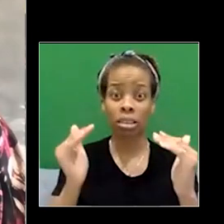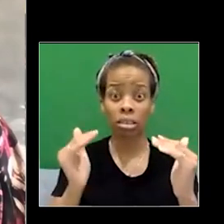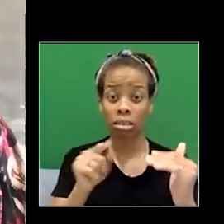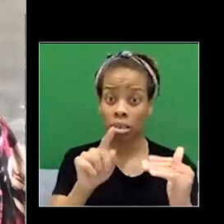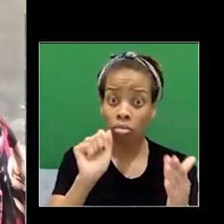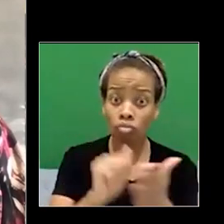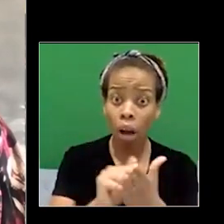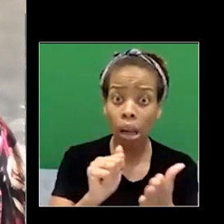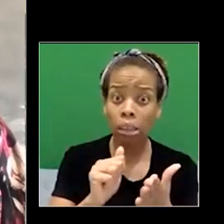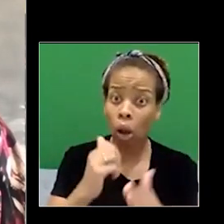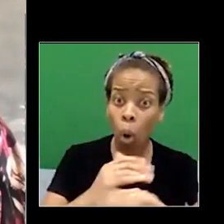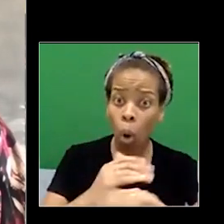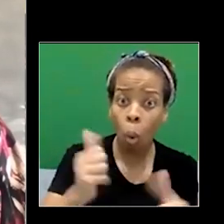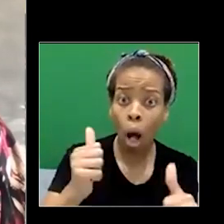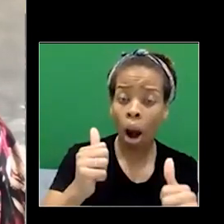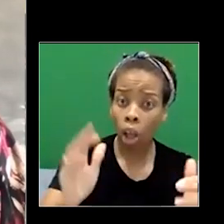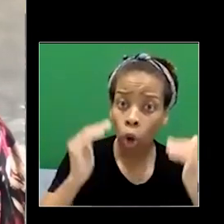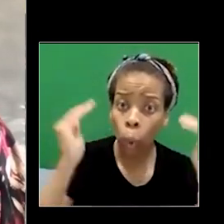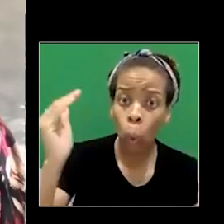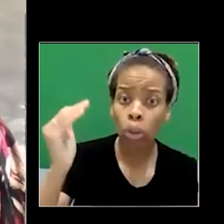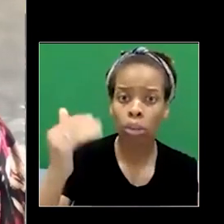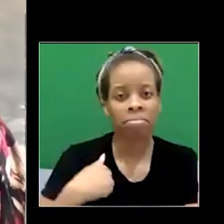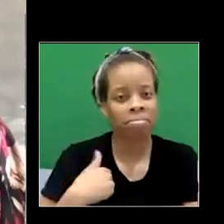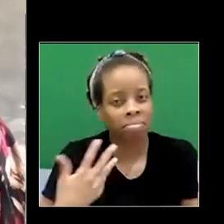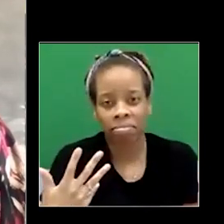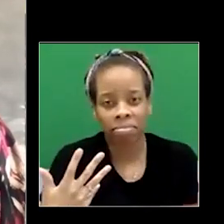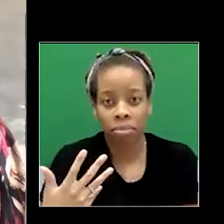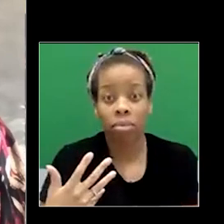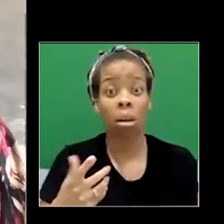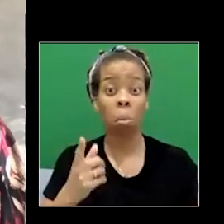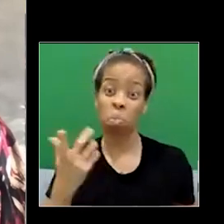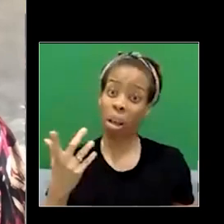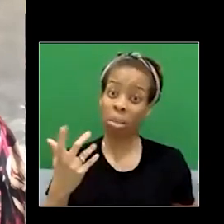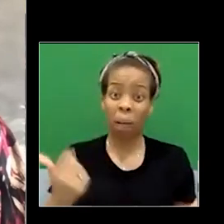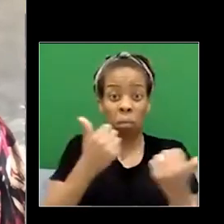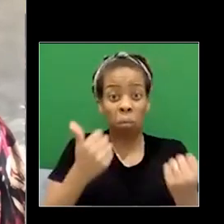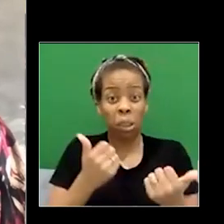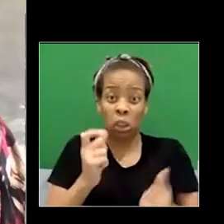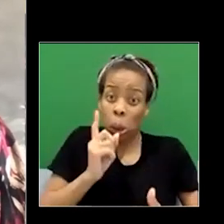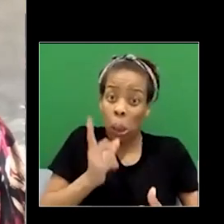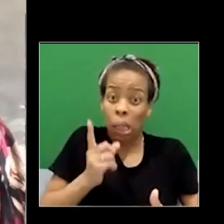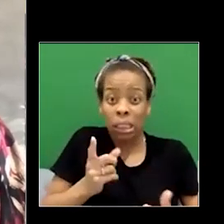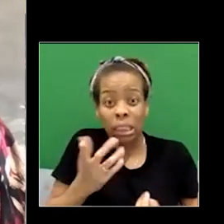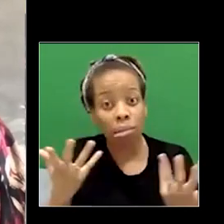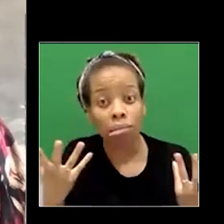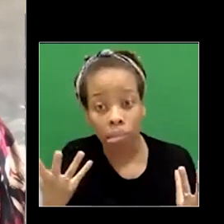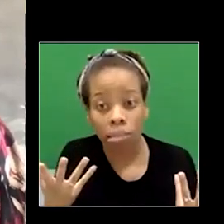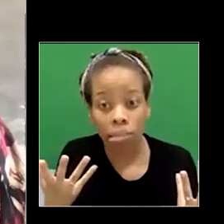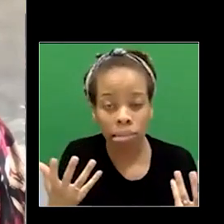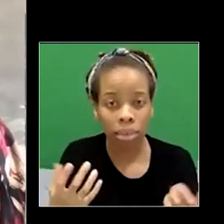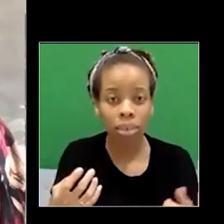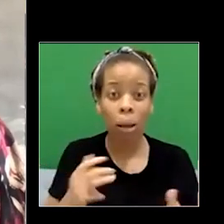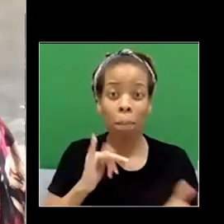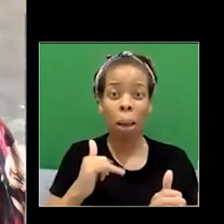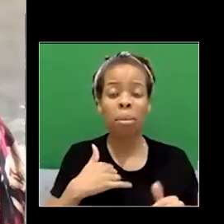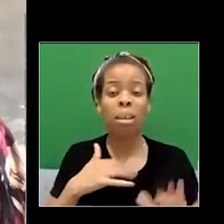right. It doesn't mean that it's good, but it does mean it's finished. and maybe it's time to